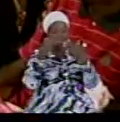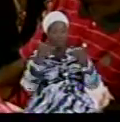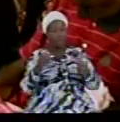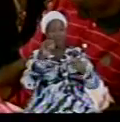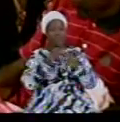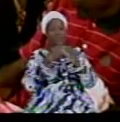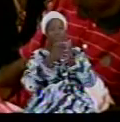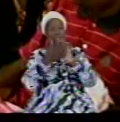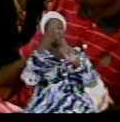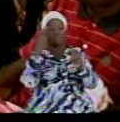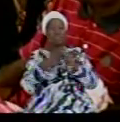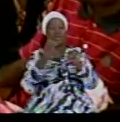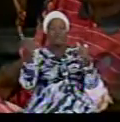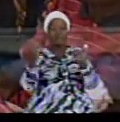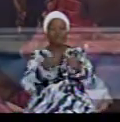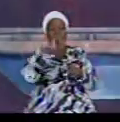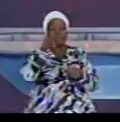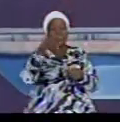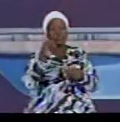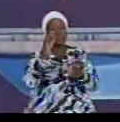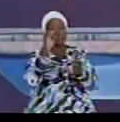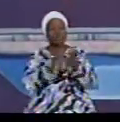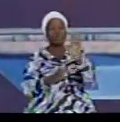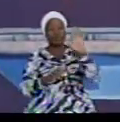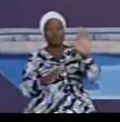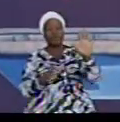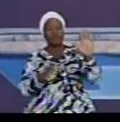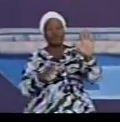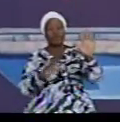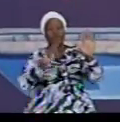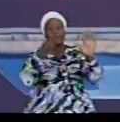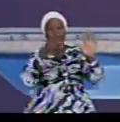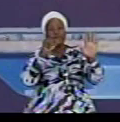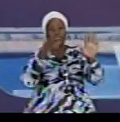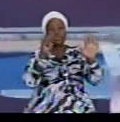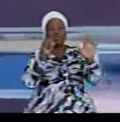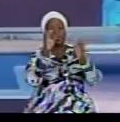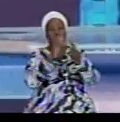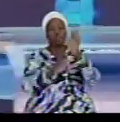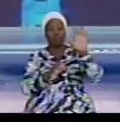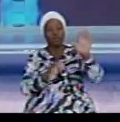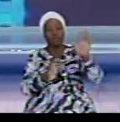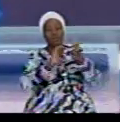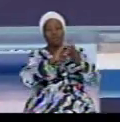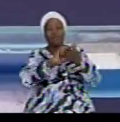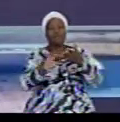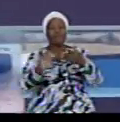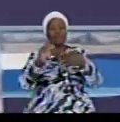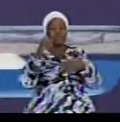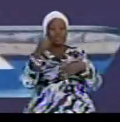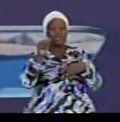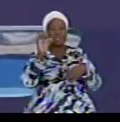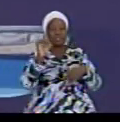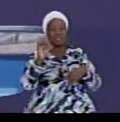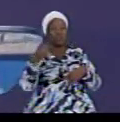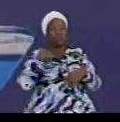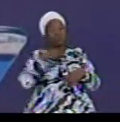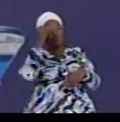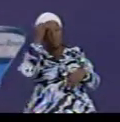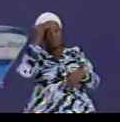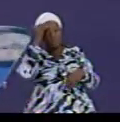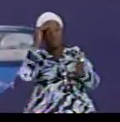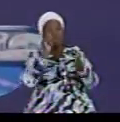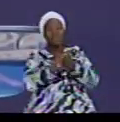Jesus' name. 1 John chapter 5, in 1 John chapter 5, verse 18, we know